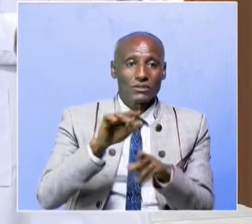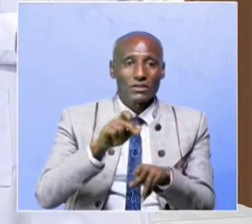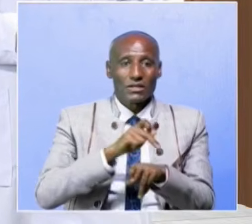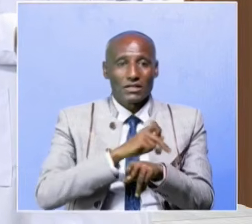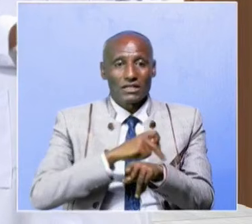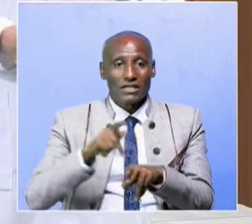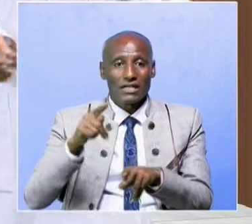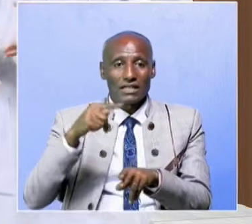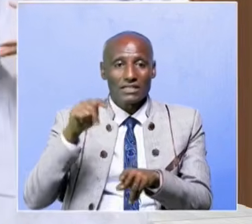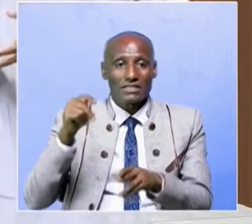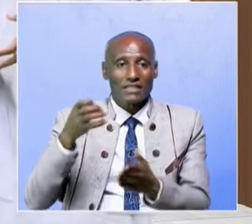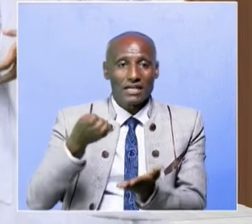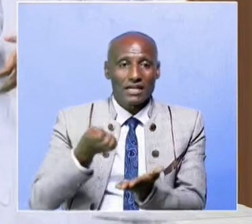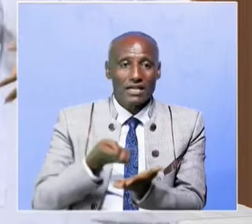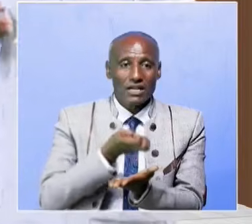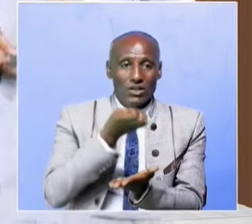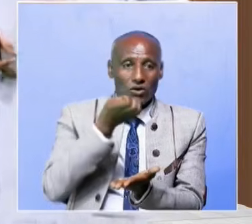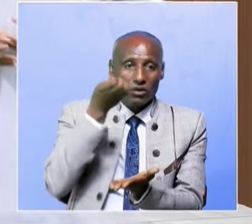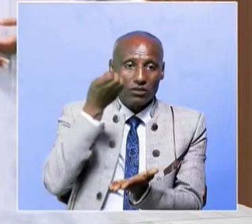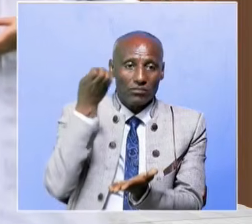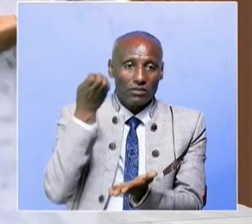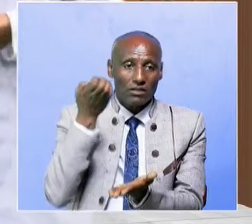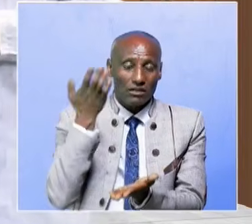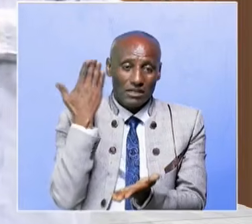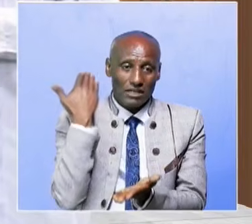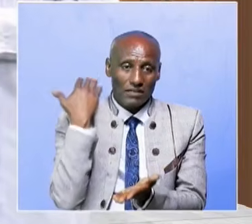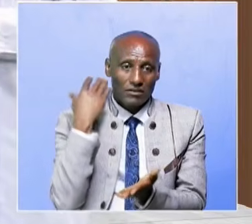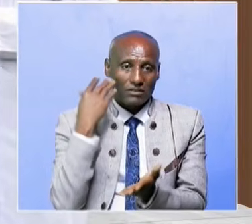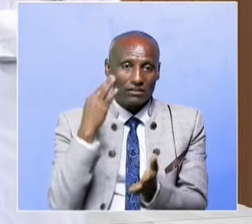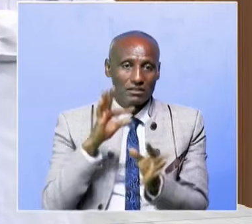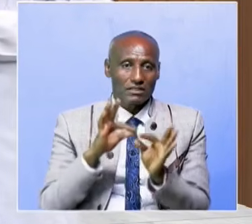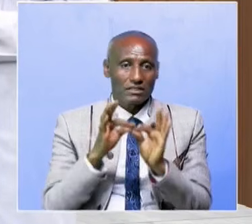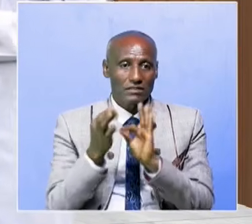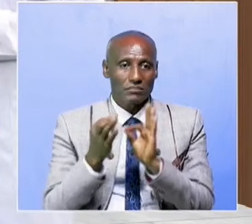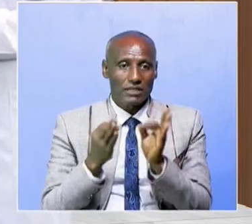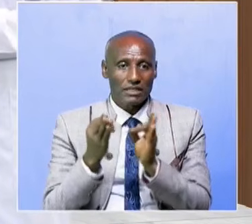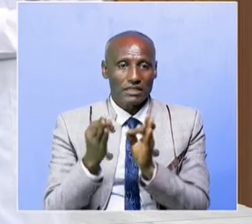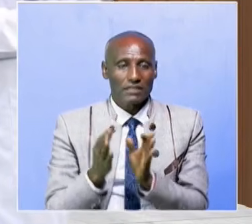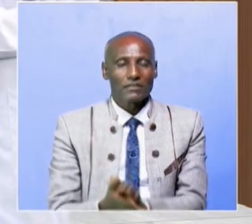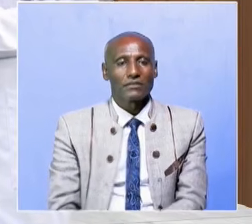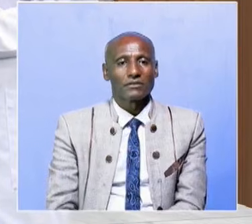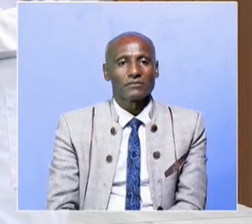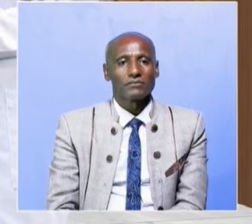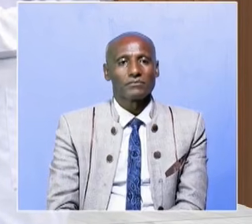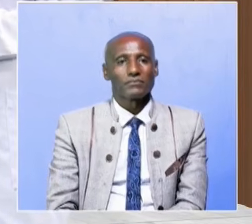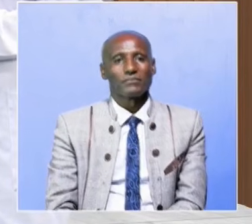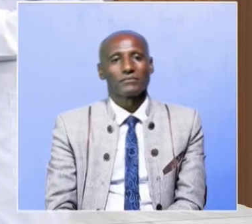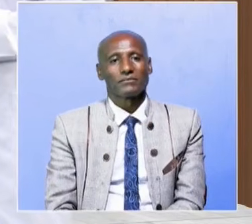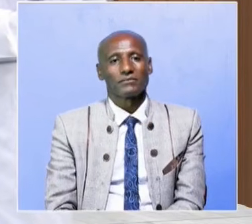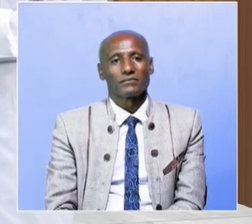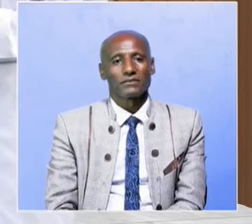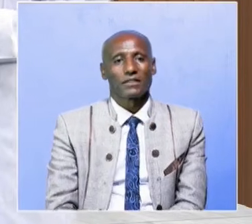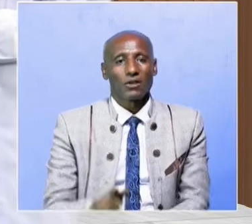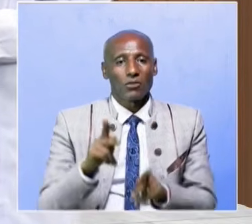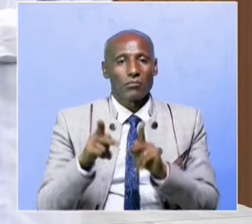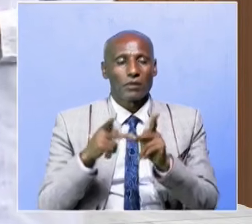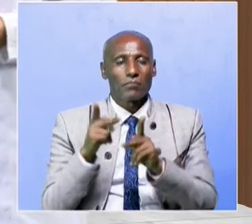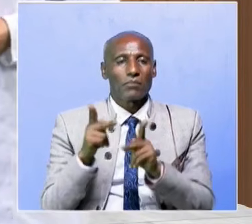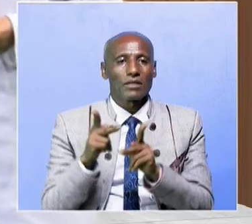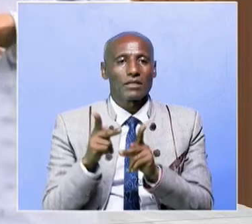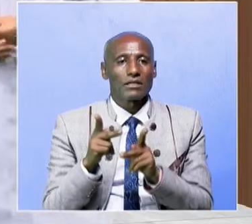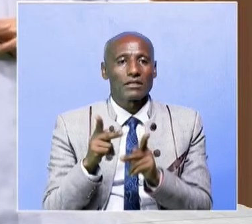think? Earlier, when I was explaining the vocabularies, the words, I talked about how people in